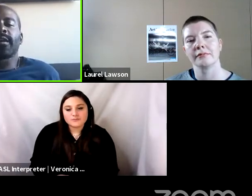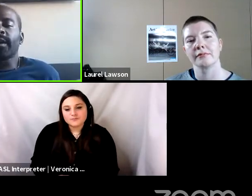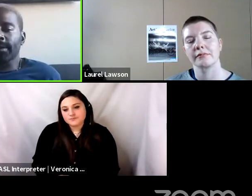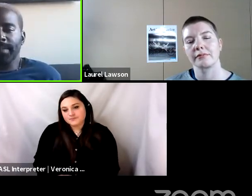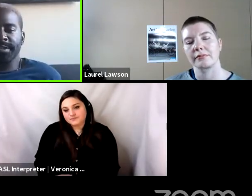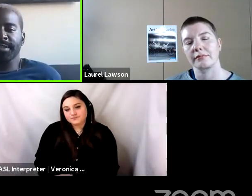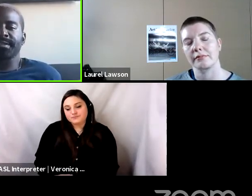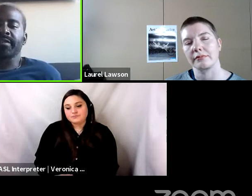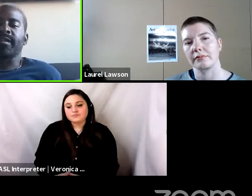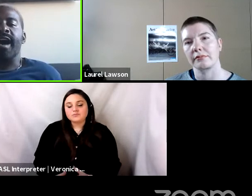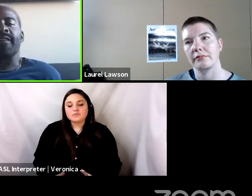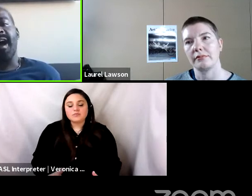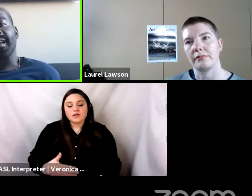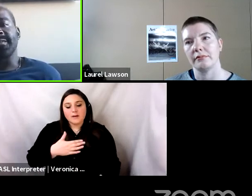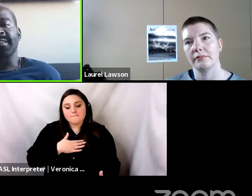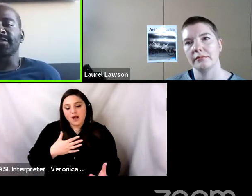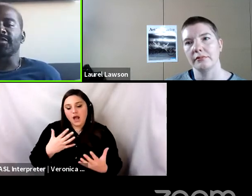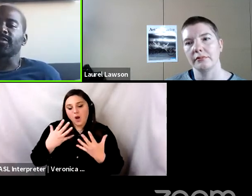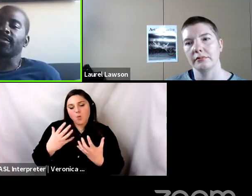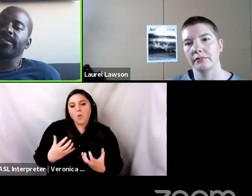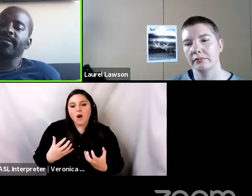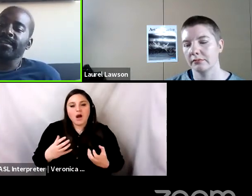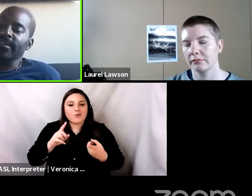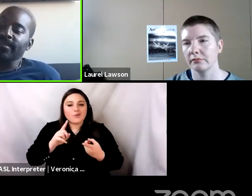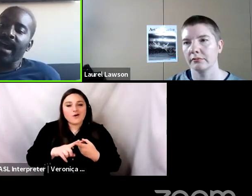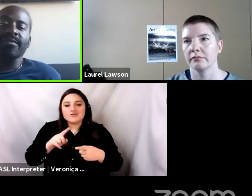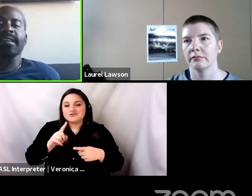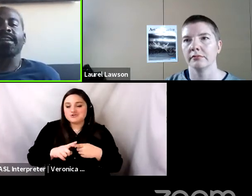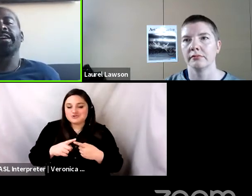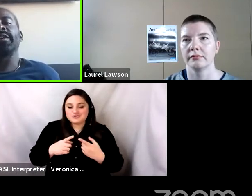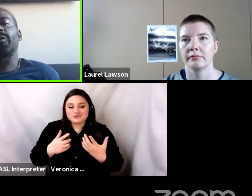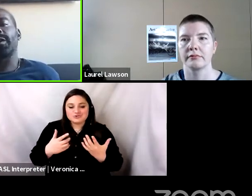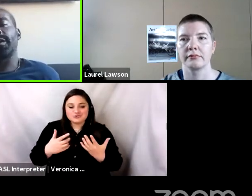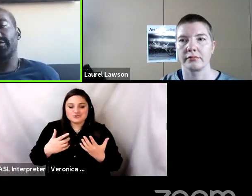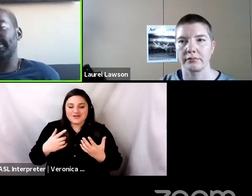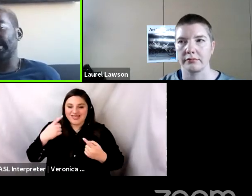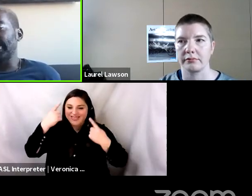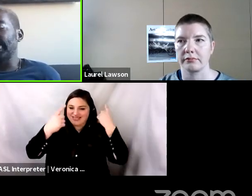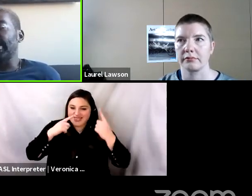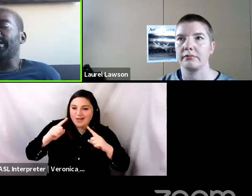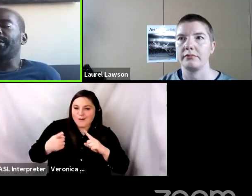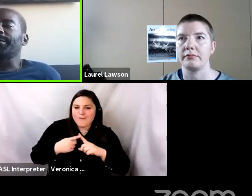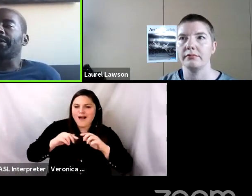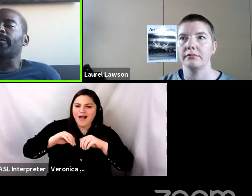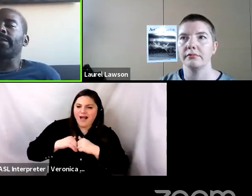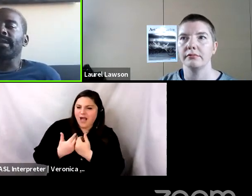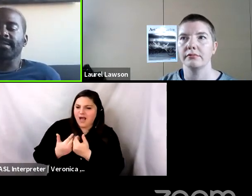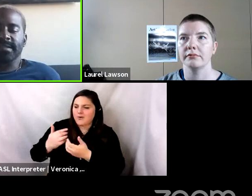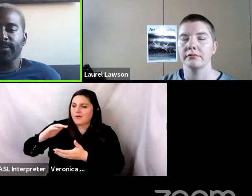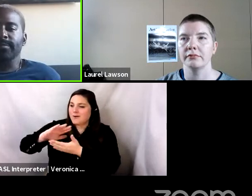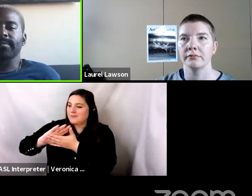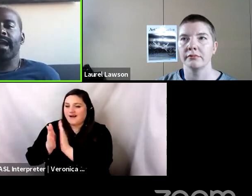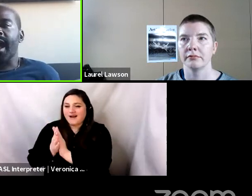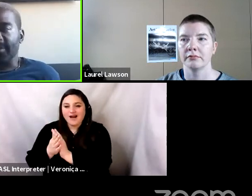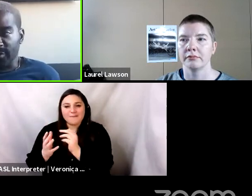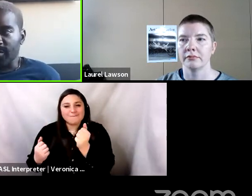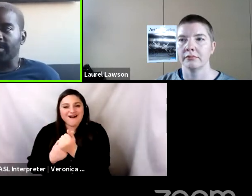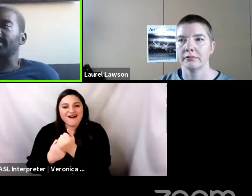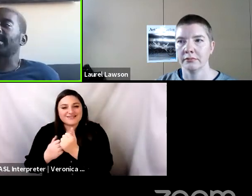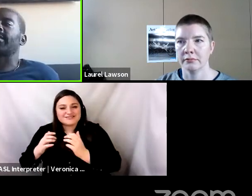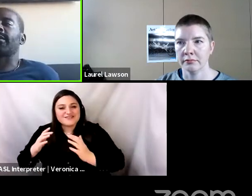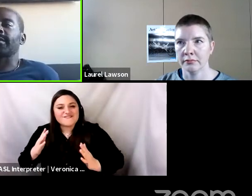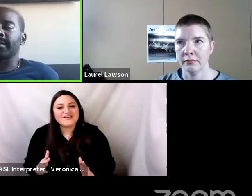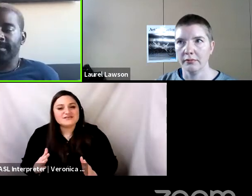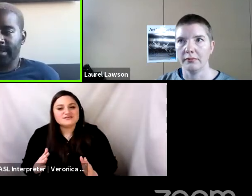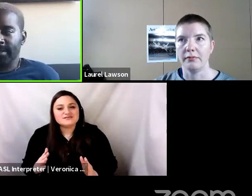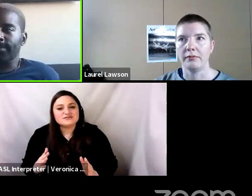we get our occupation of activists, or even of advocate, or of how we as disabled